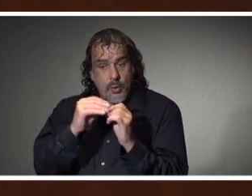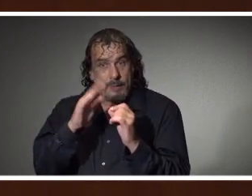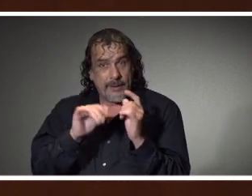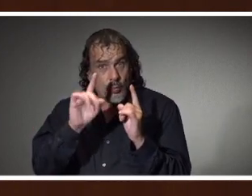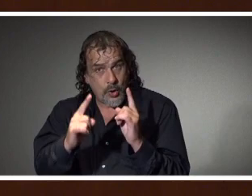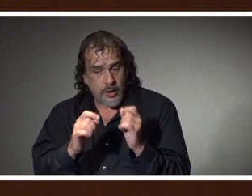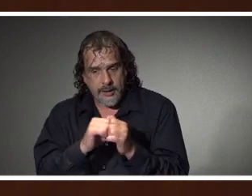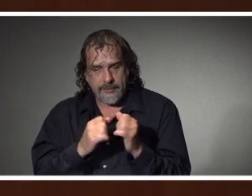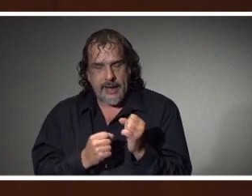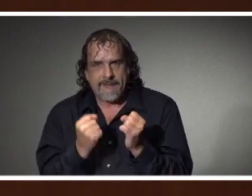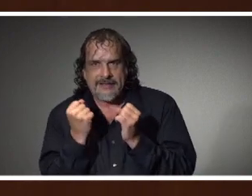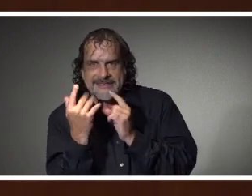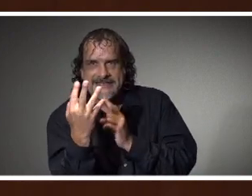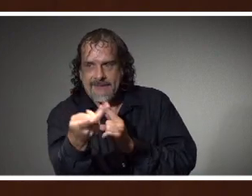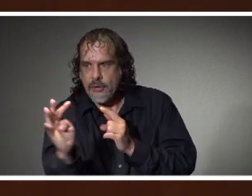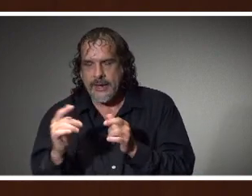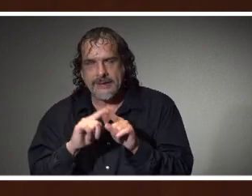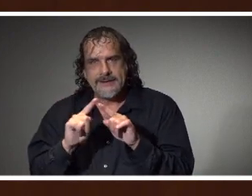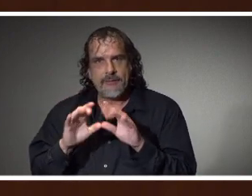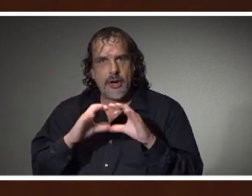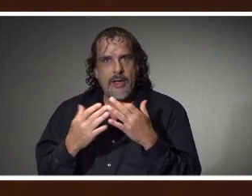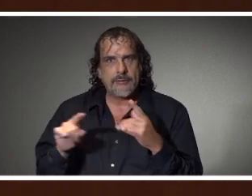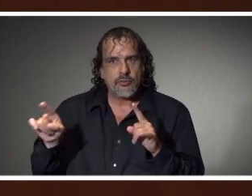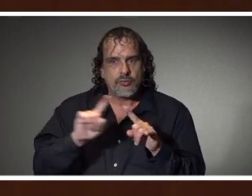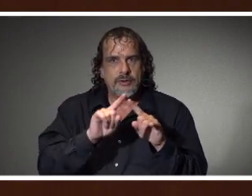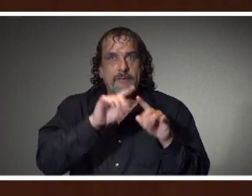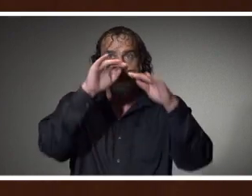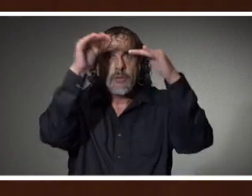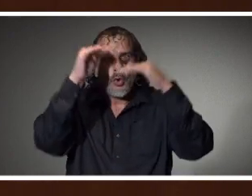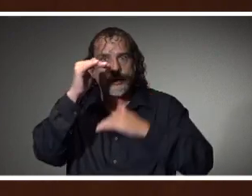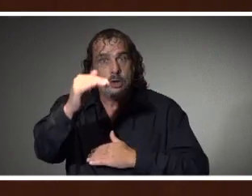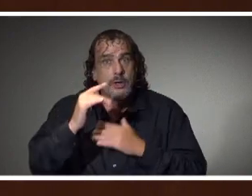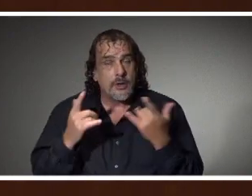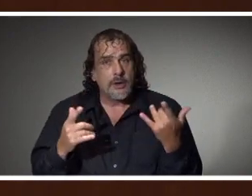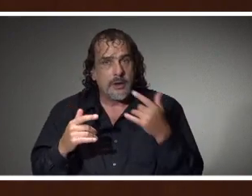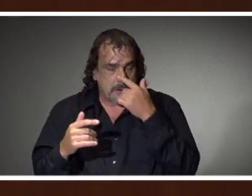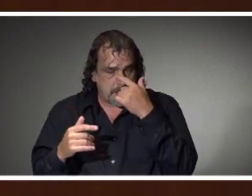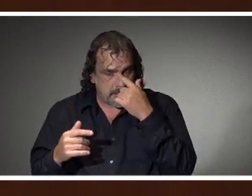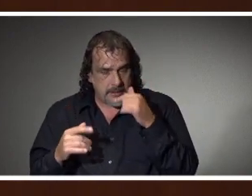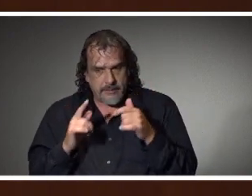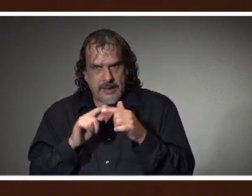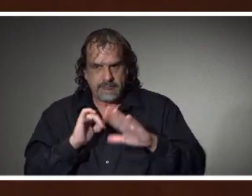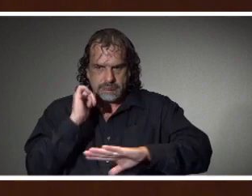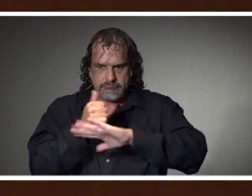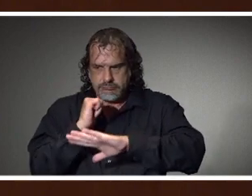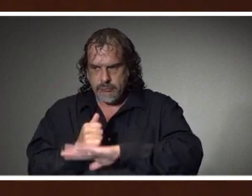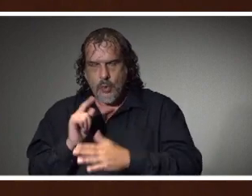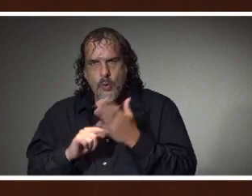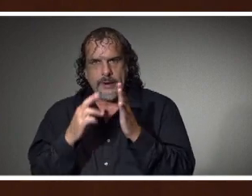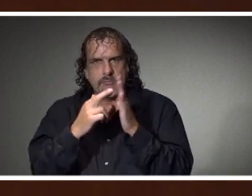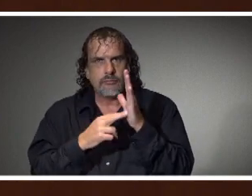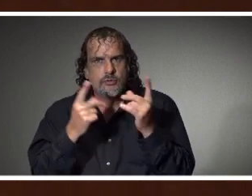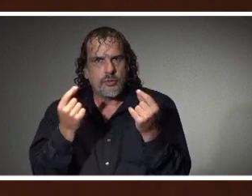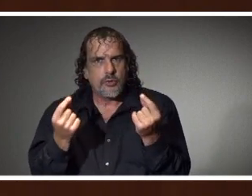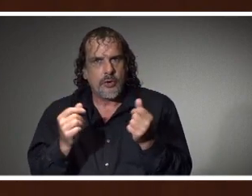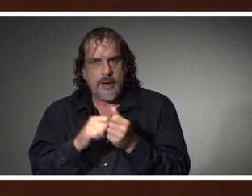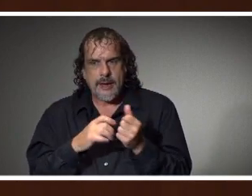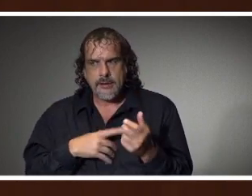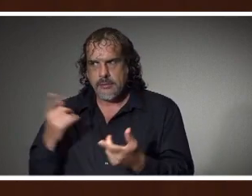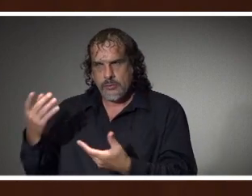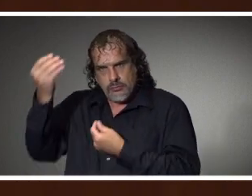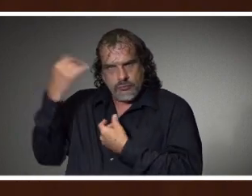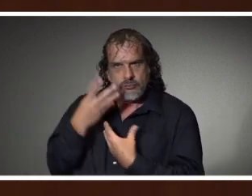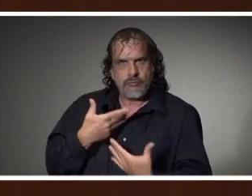have multiple cases in different classrooms or different environments, with sort of like a set of guidances, what to do, and how to involve us in the